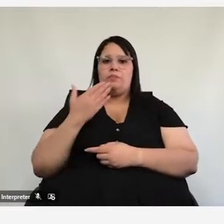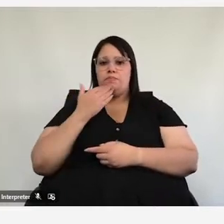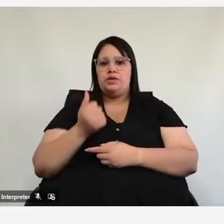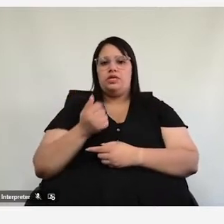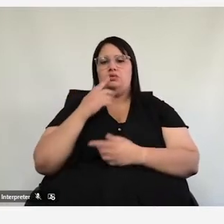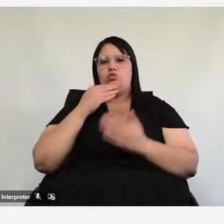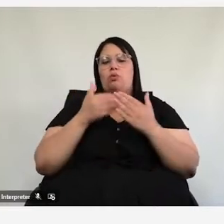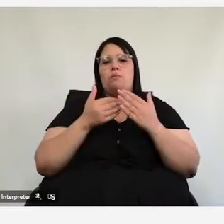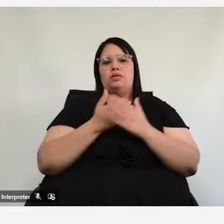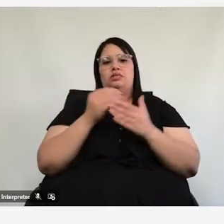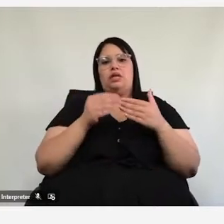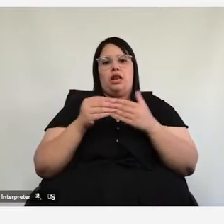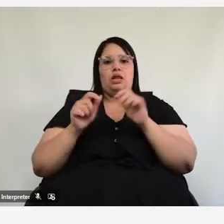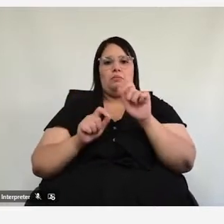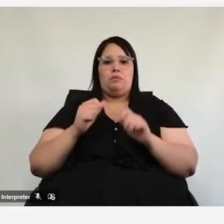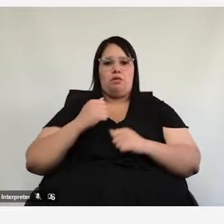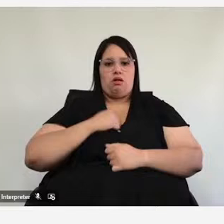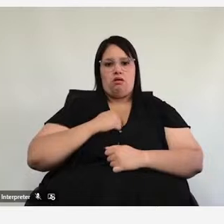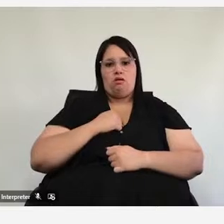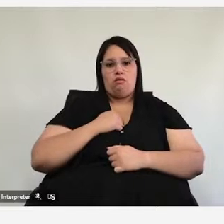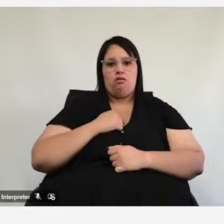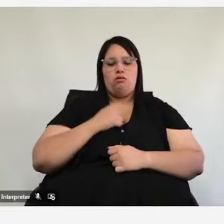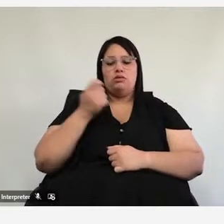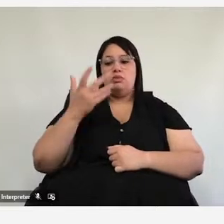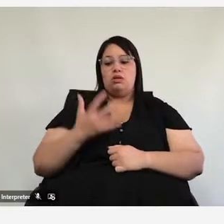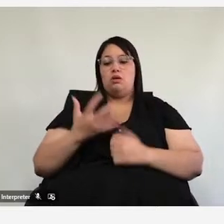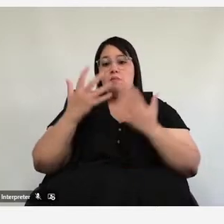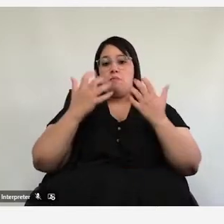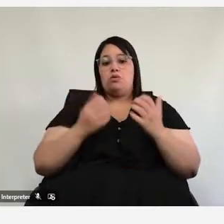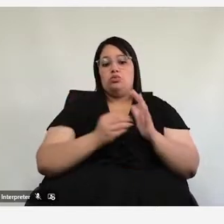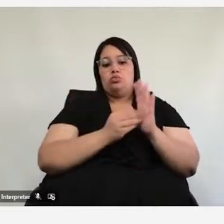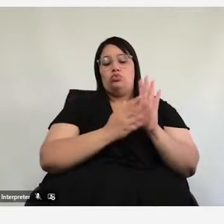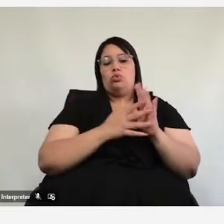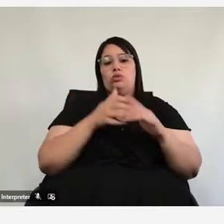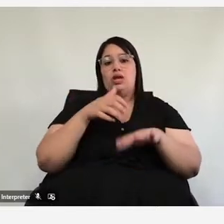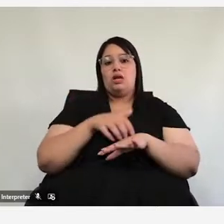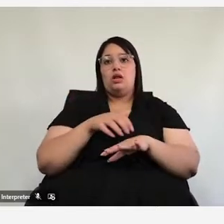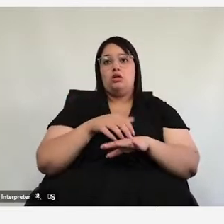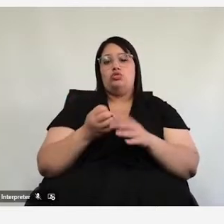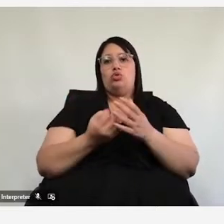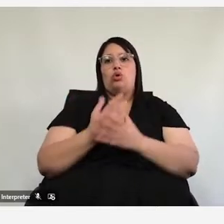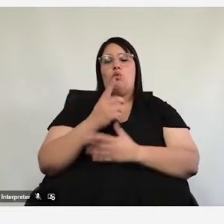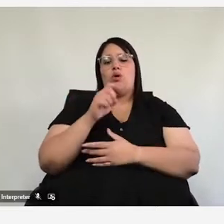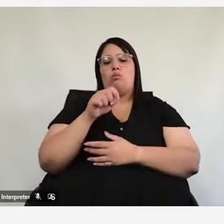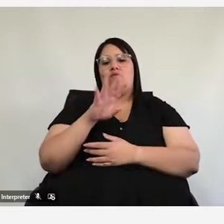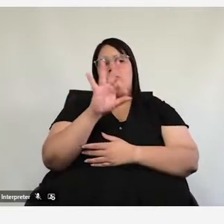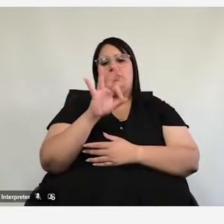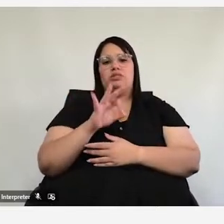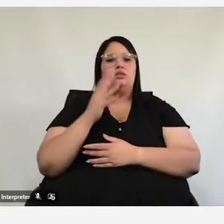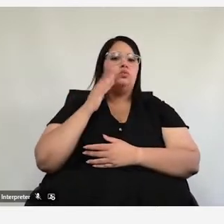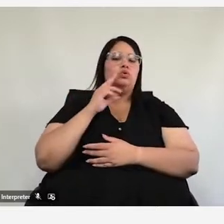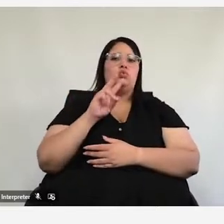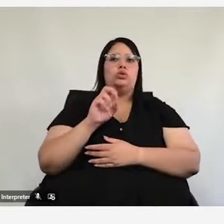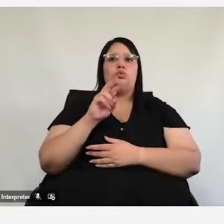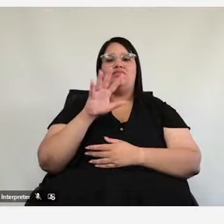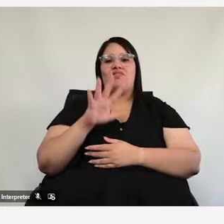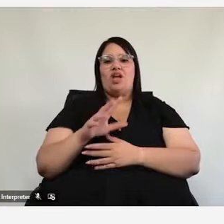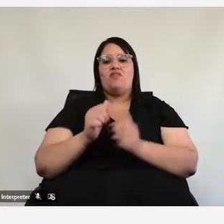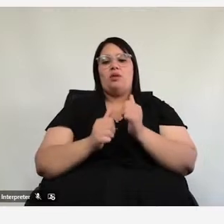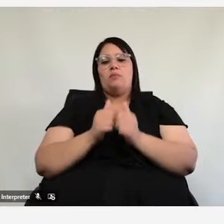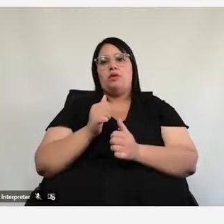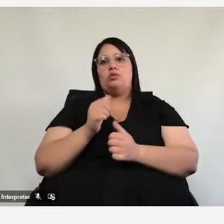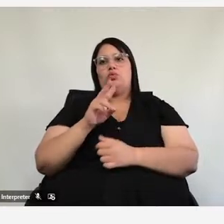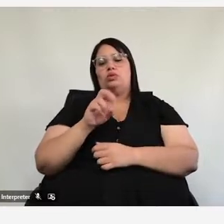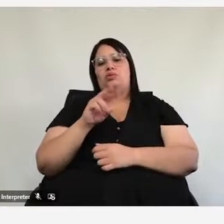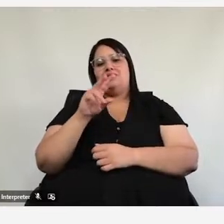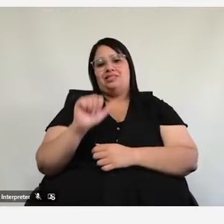mislei. Speaker, the budget notes that agriculture will grow by 1.4% in 2025 and do better in